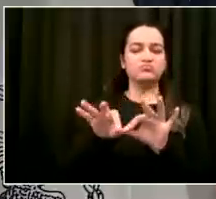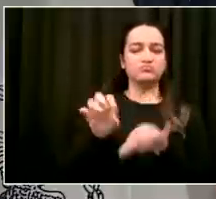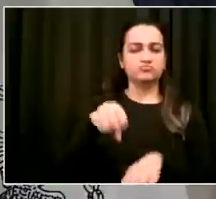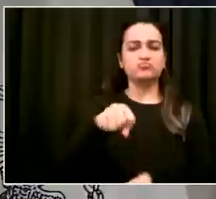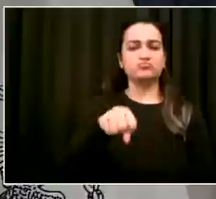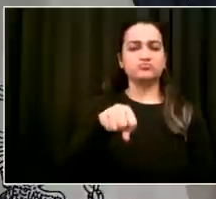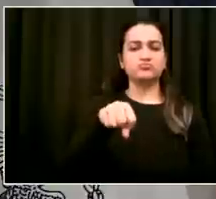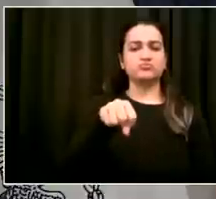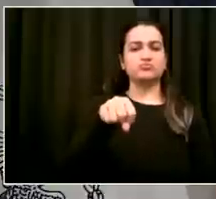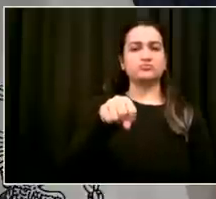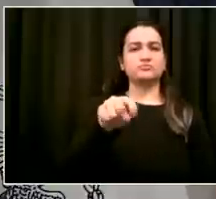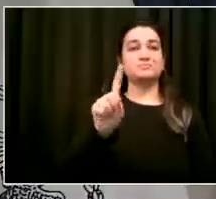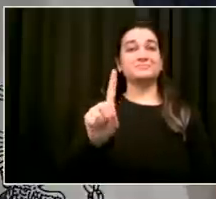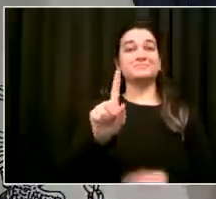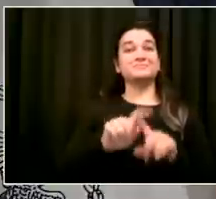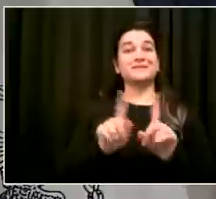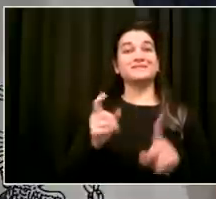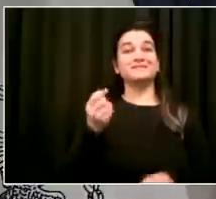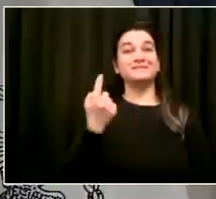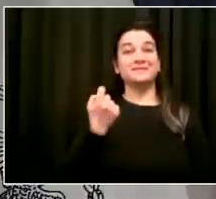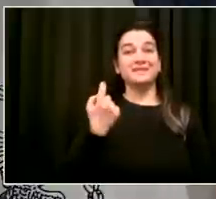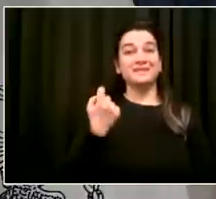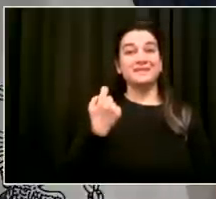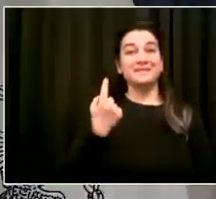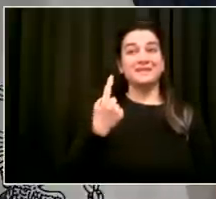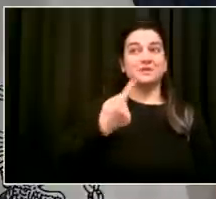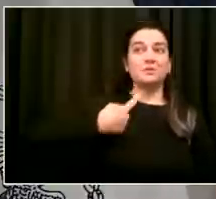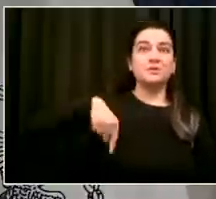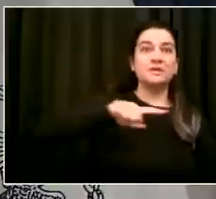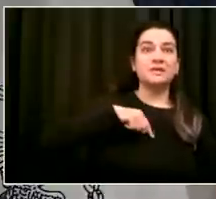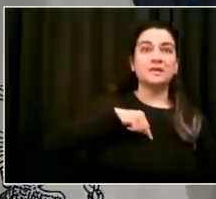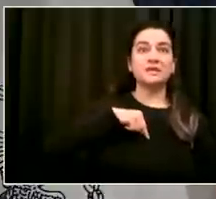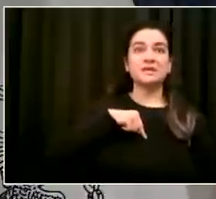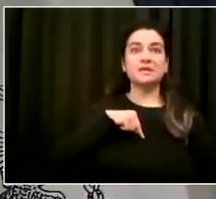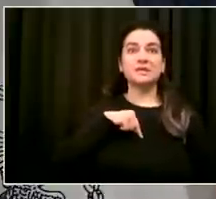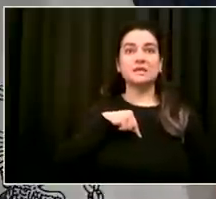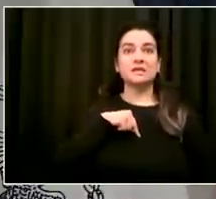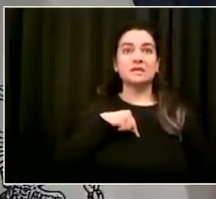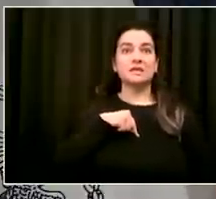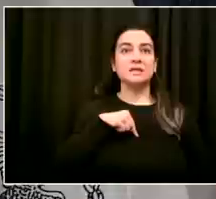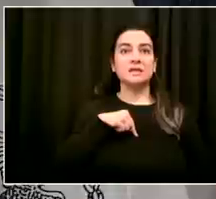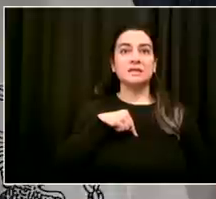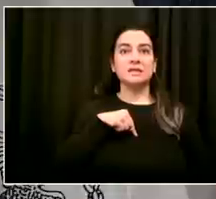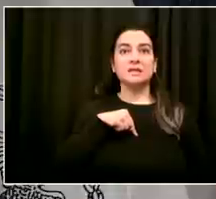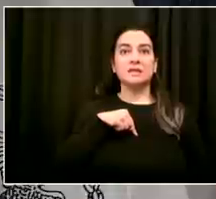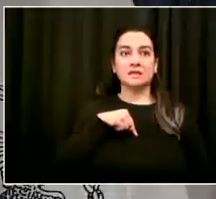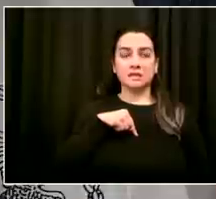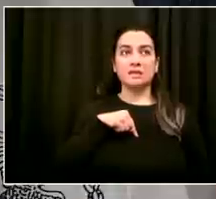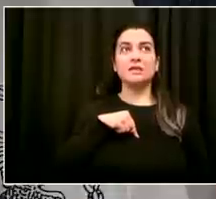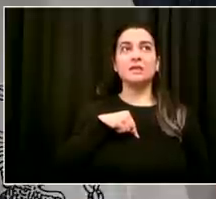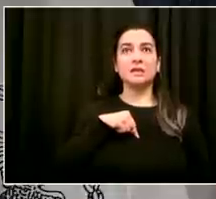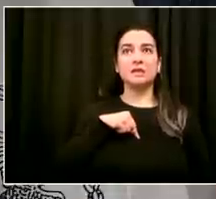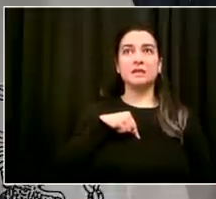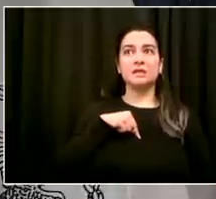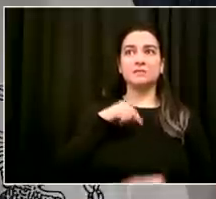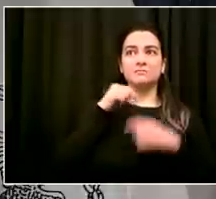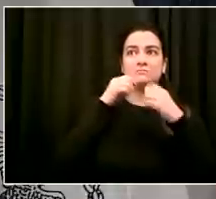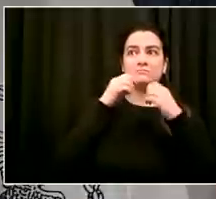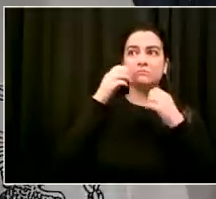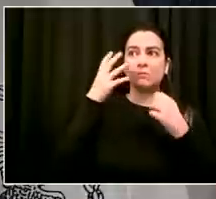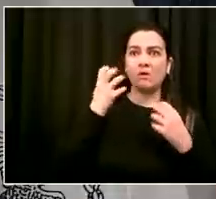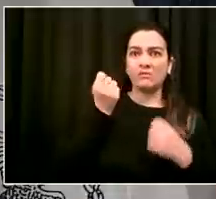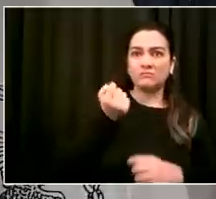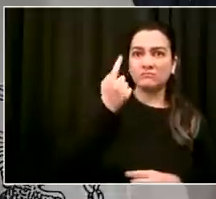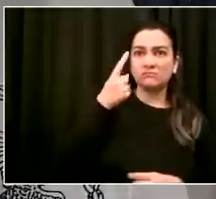schools, because the ultimate result just isn't working and the status quo is broken. But to have that